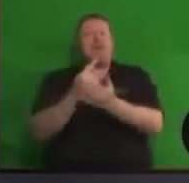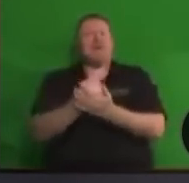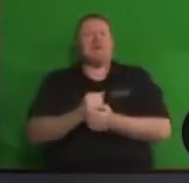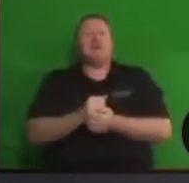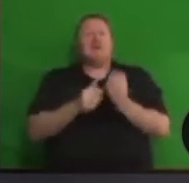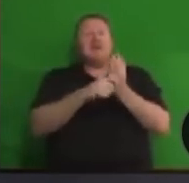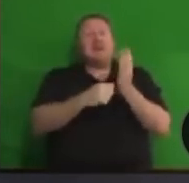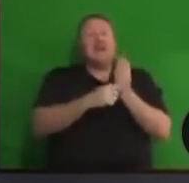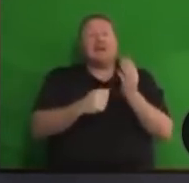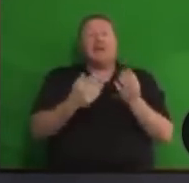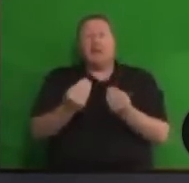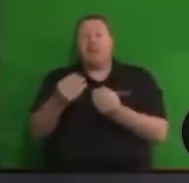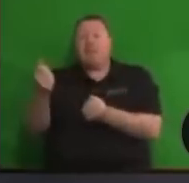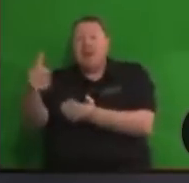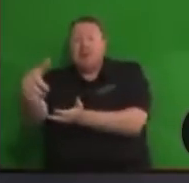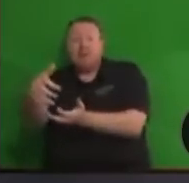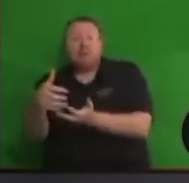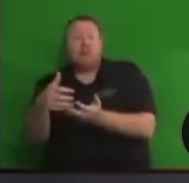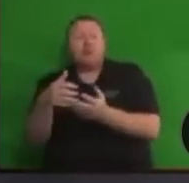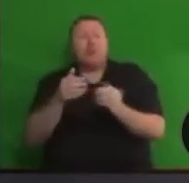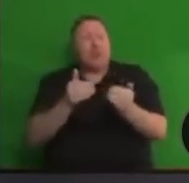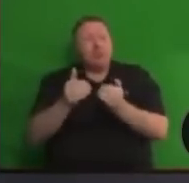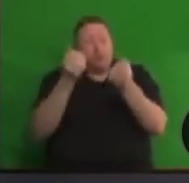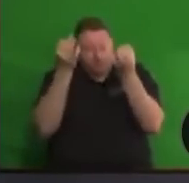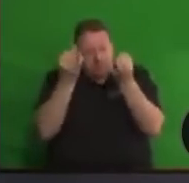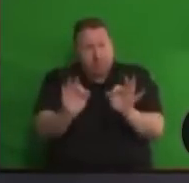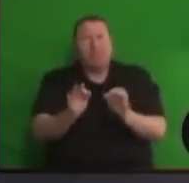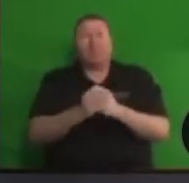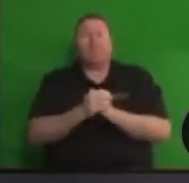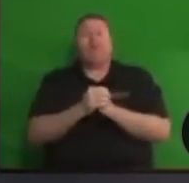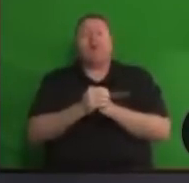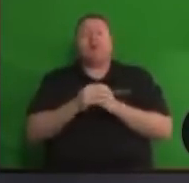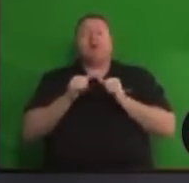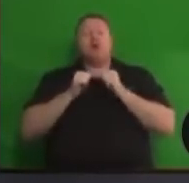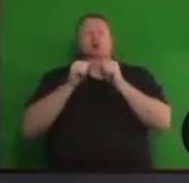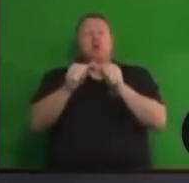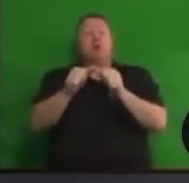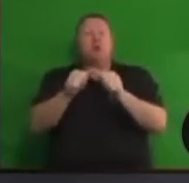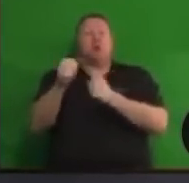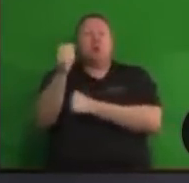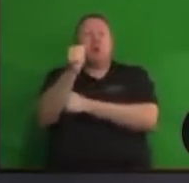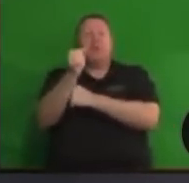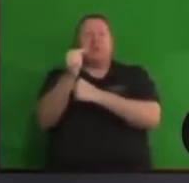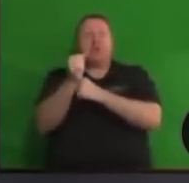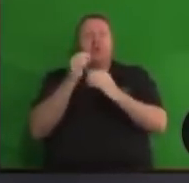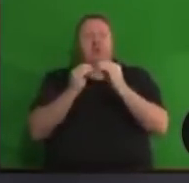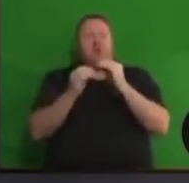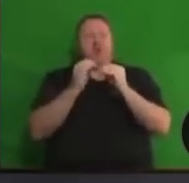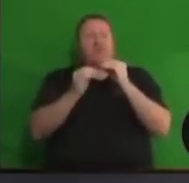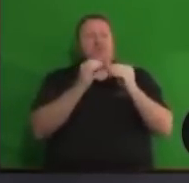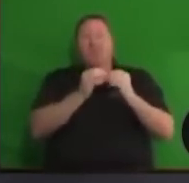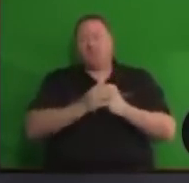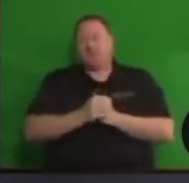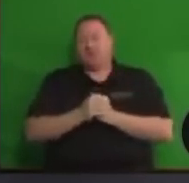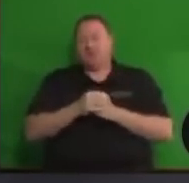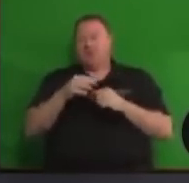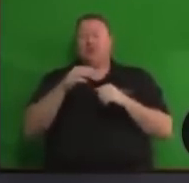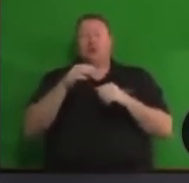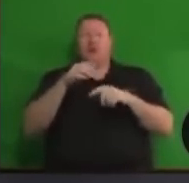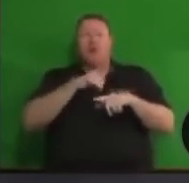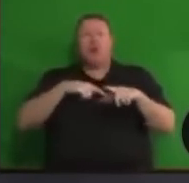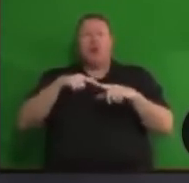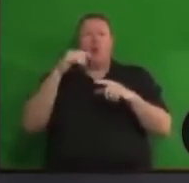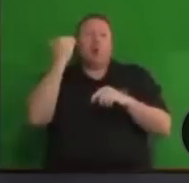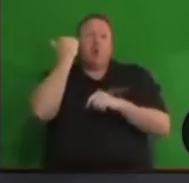rates managed effectively, contributing to the upkeep of essential infrastructure. Local governments